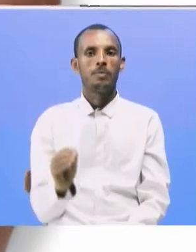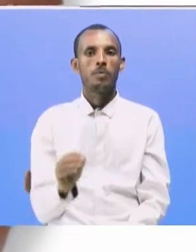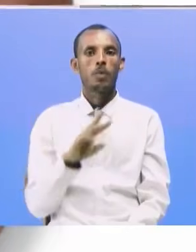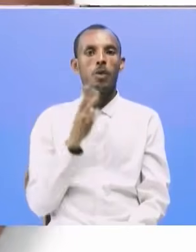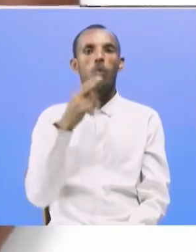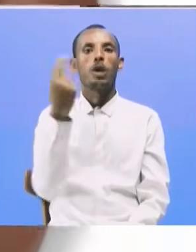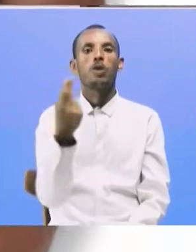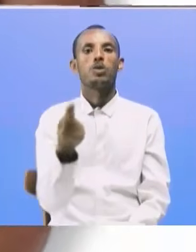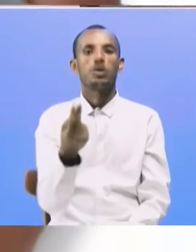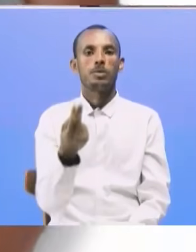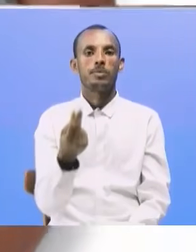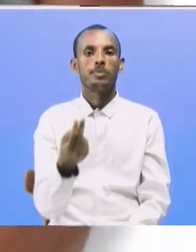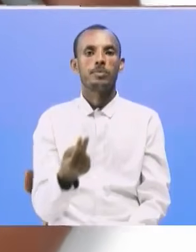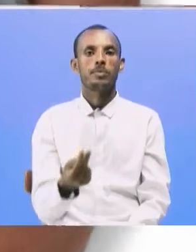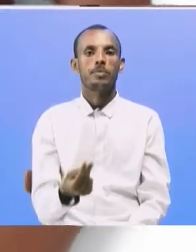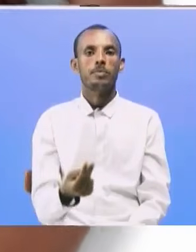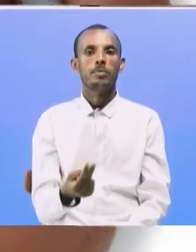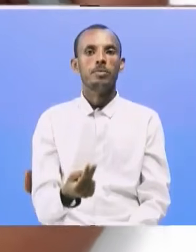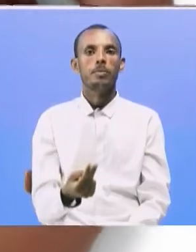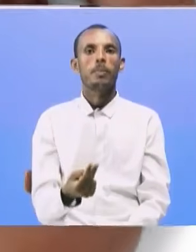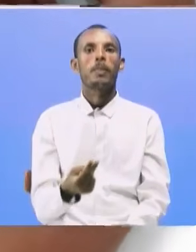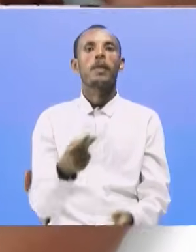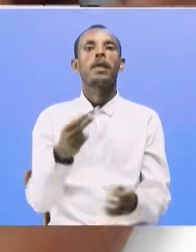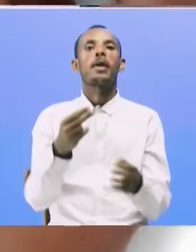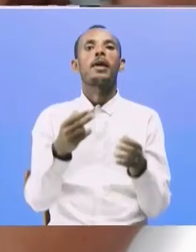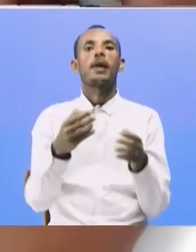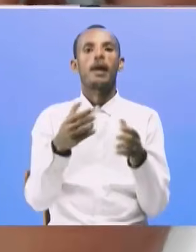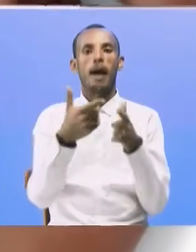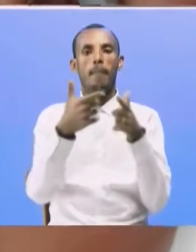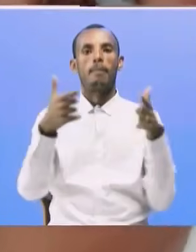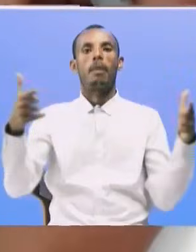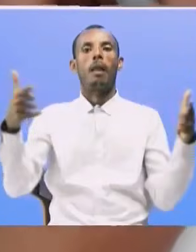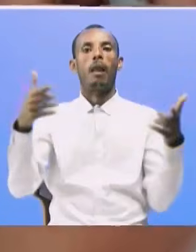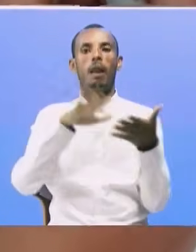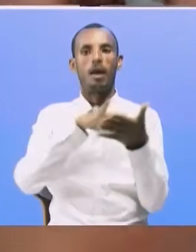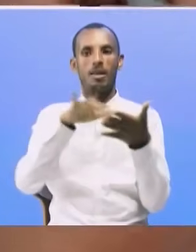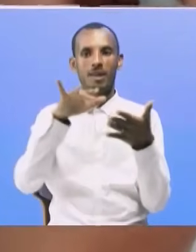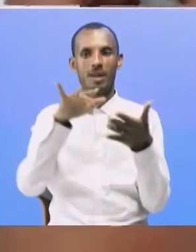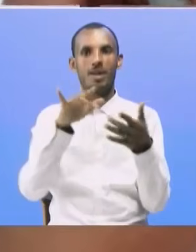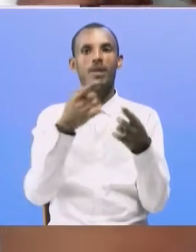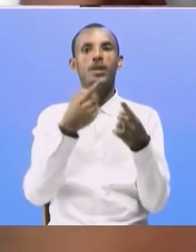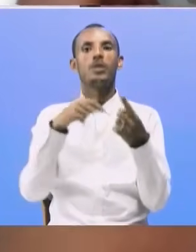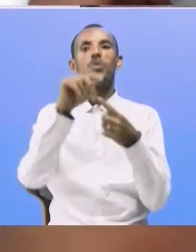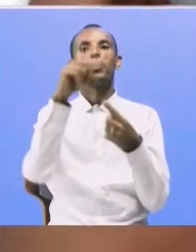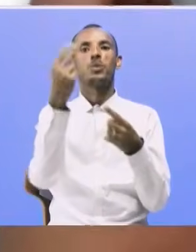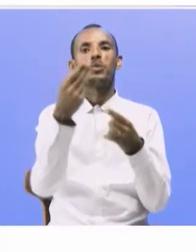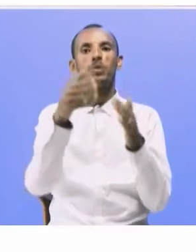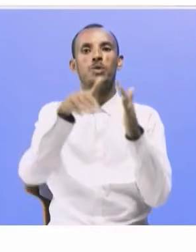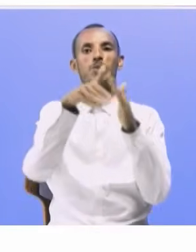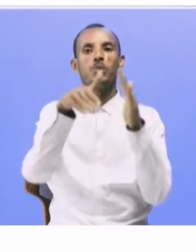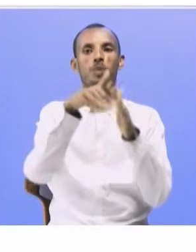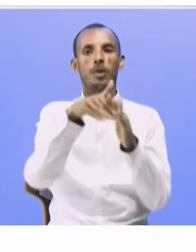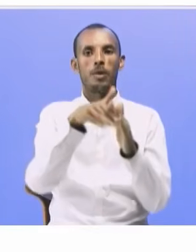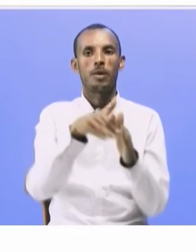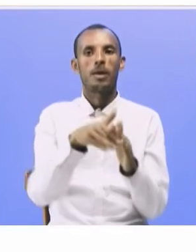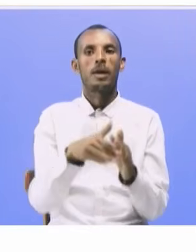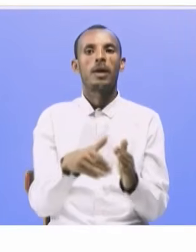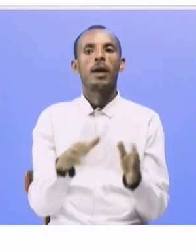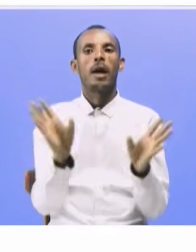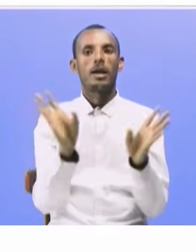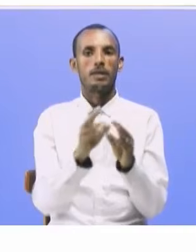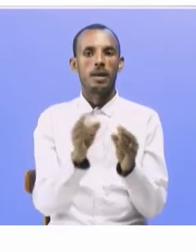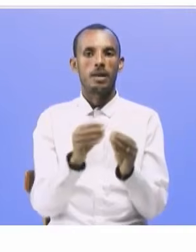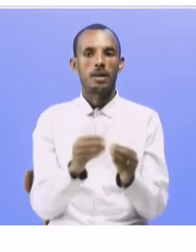we use a capital letter to denote a set. We use